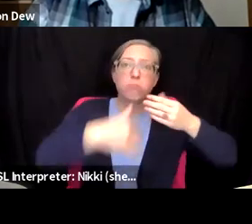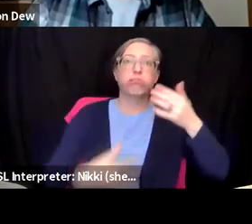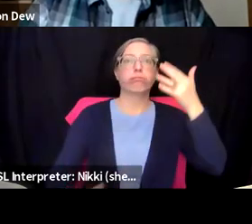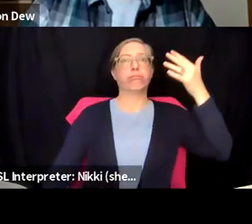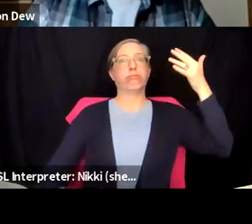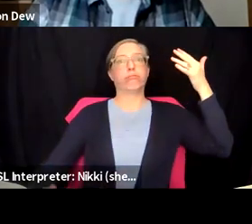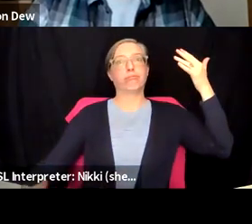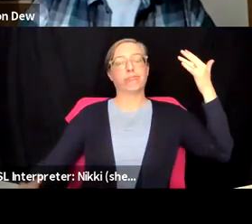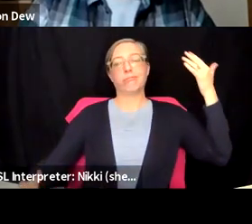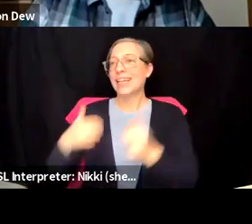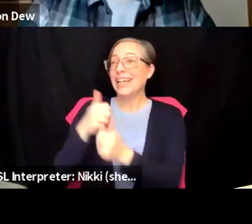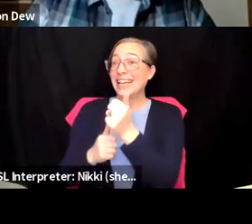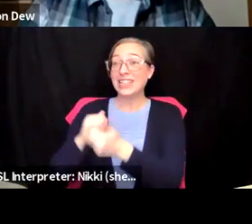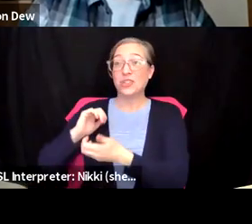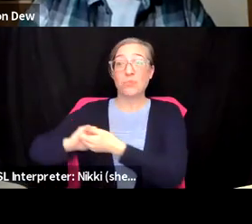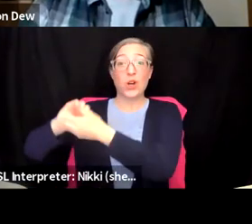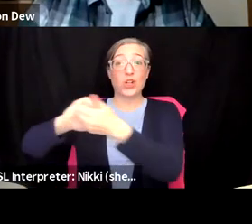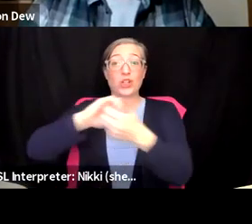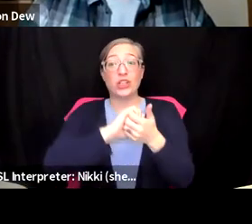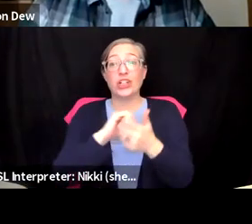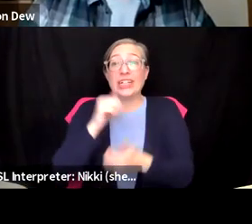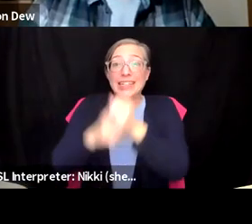the ADRC is that